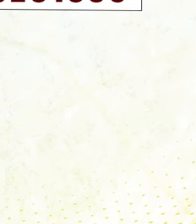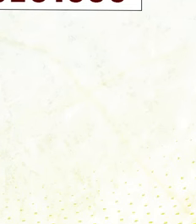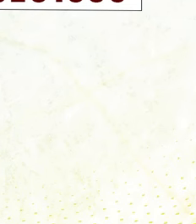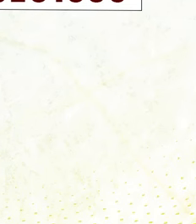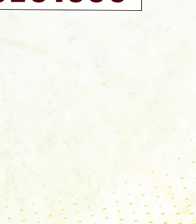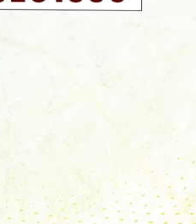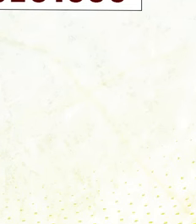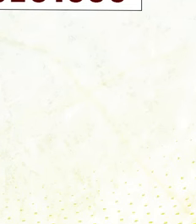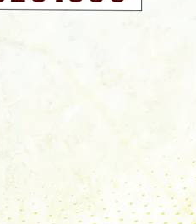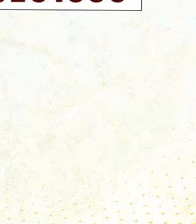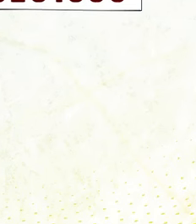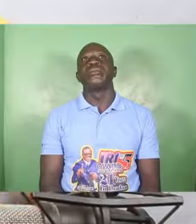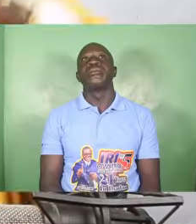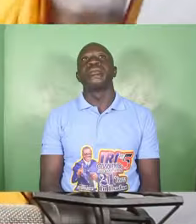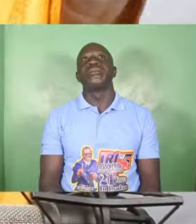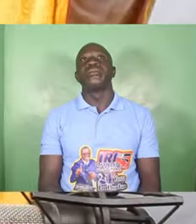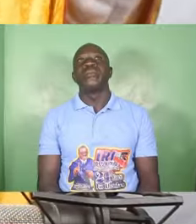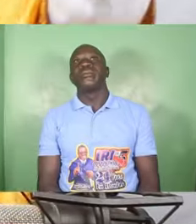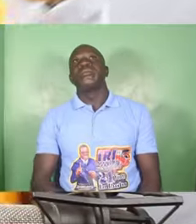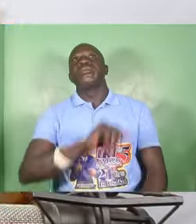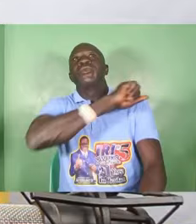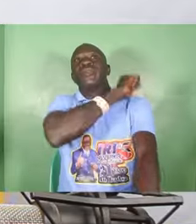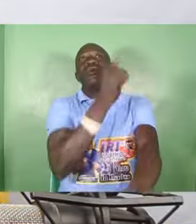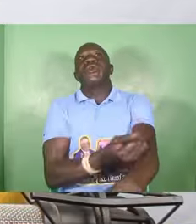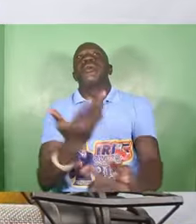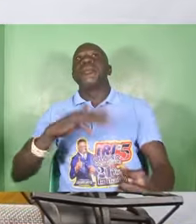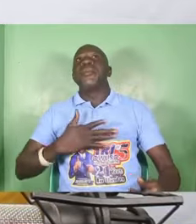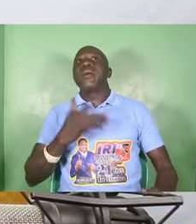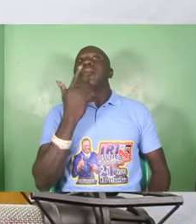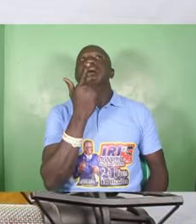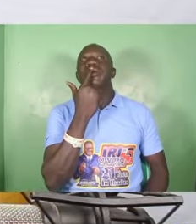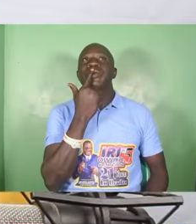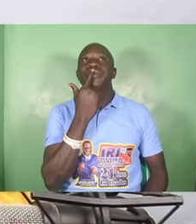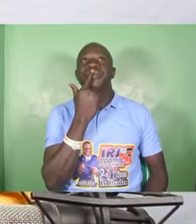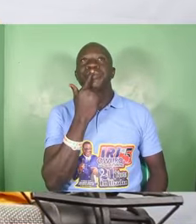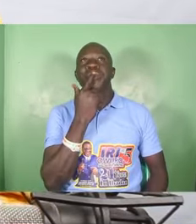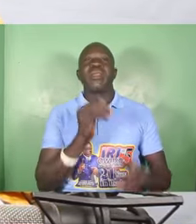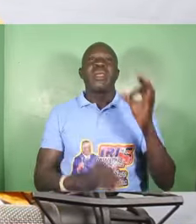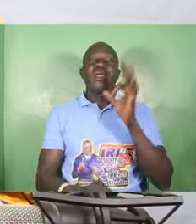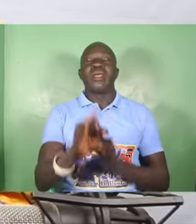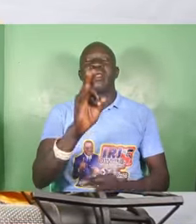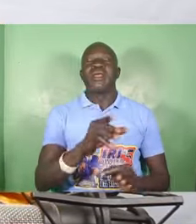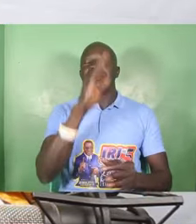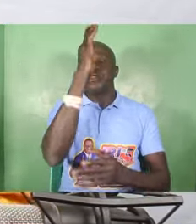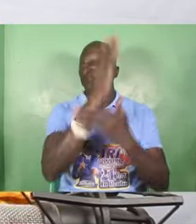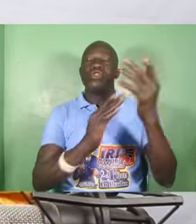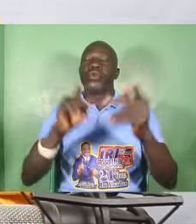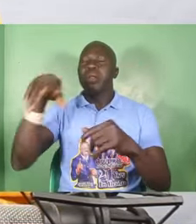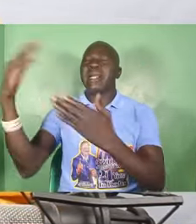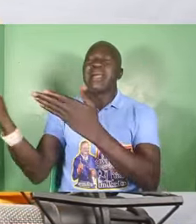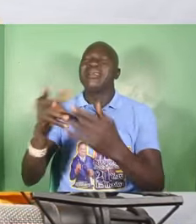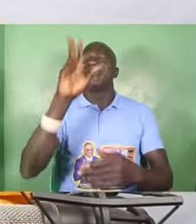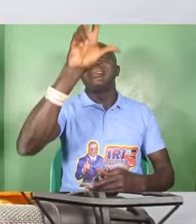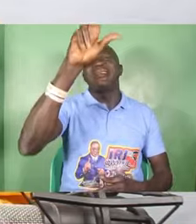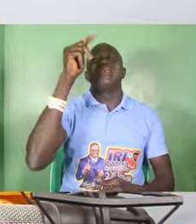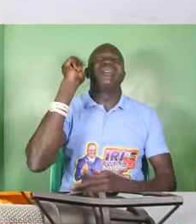Omo ni from Scotland, thank you sir. Ah, asete no me jade. What does it come forth from my mouth? Ti ene ka ba ko testimony metal. If someone